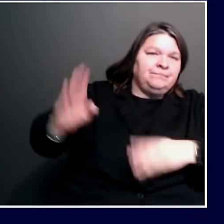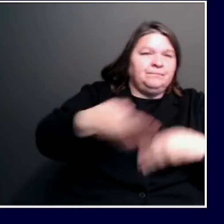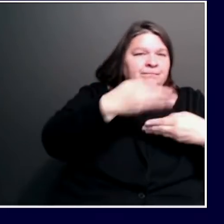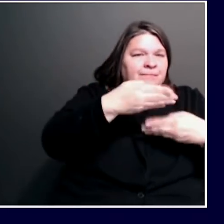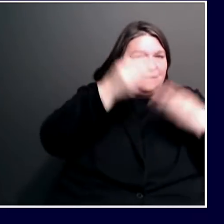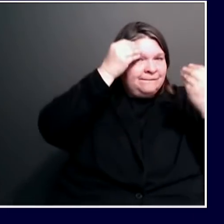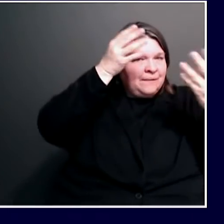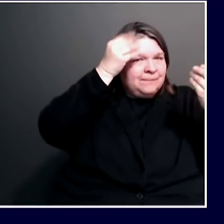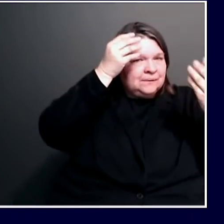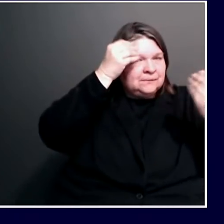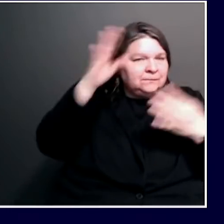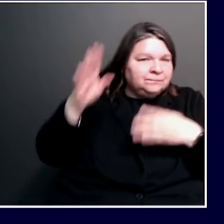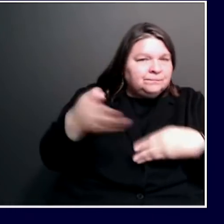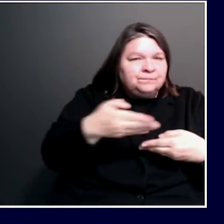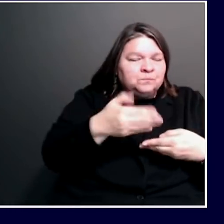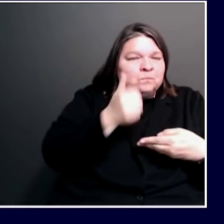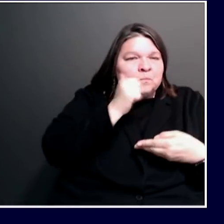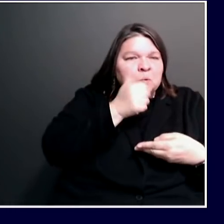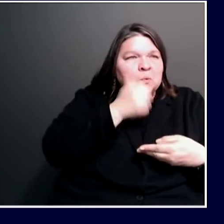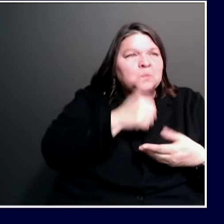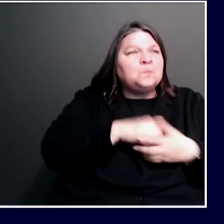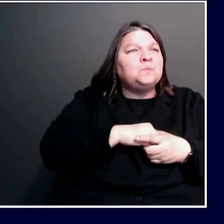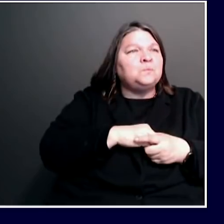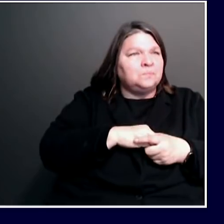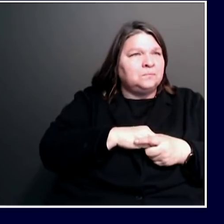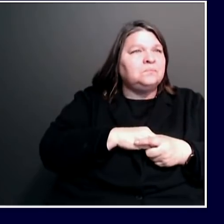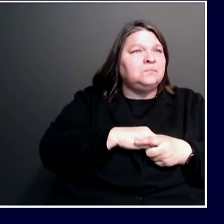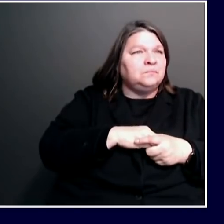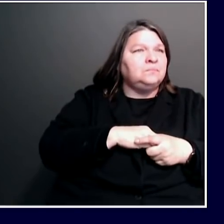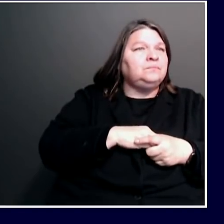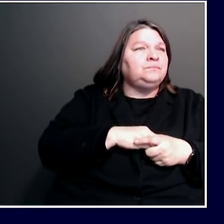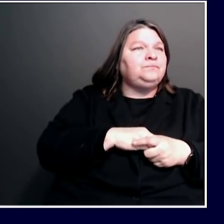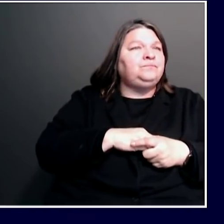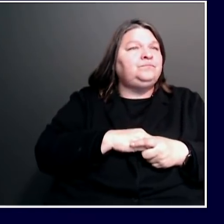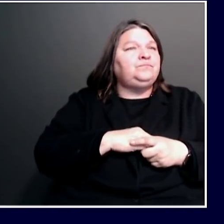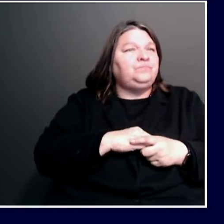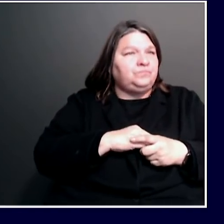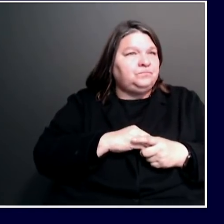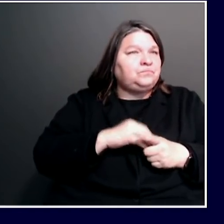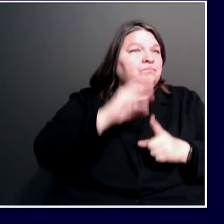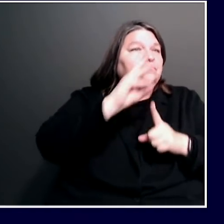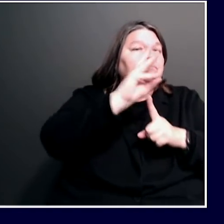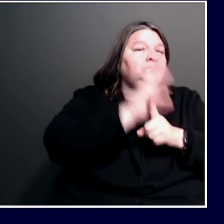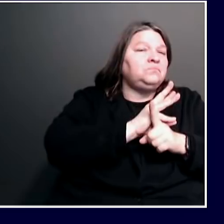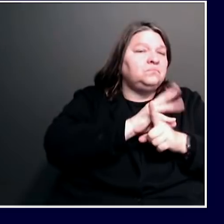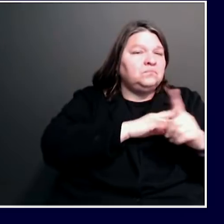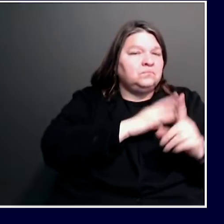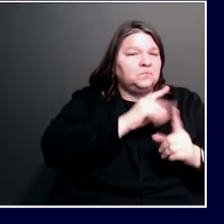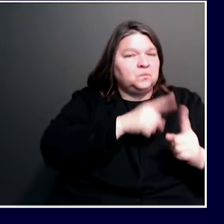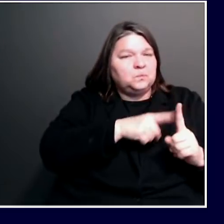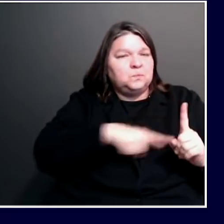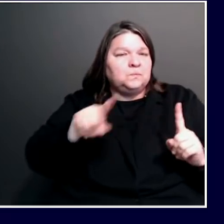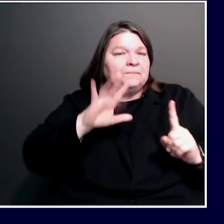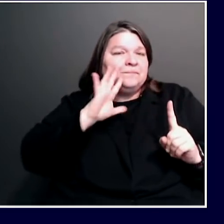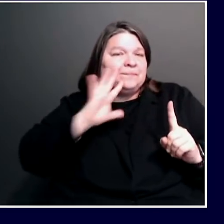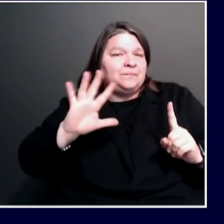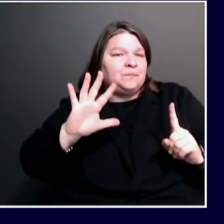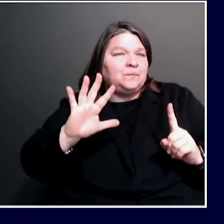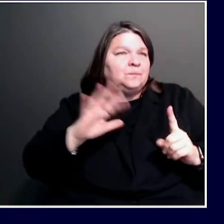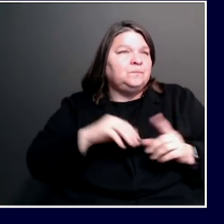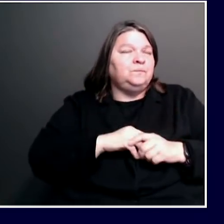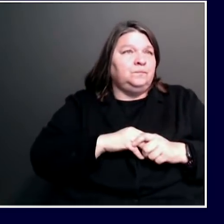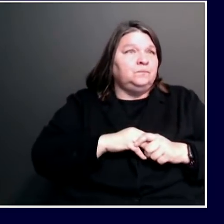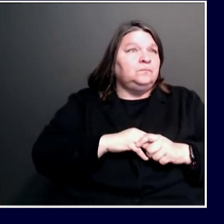to ask you about the vaccine for those young kids. We've talked about it several times. You explained kind of the detail about